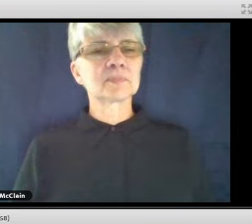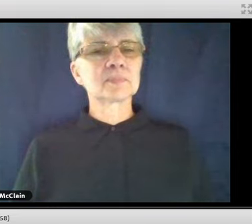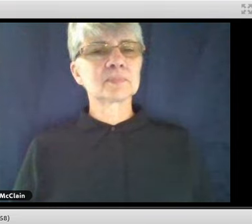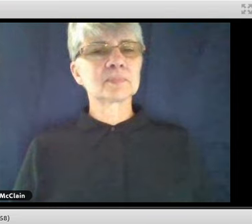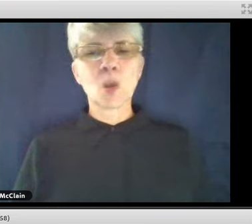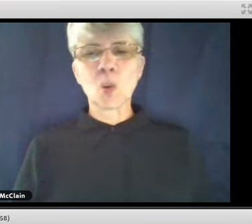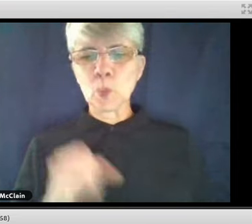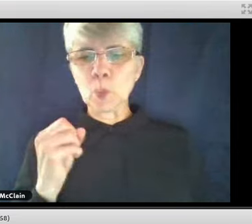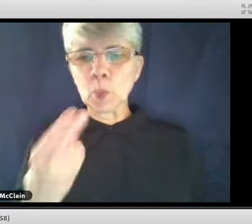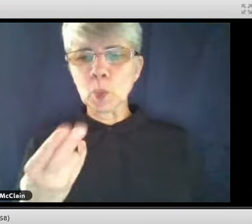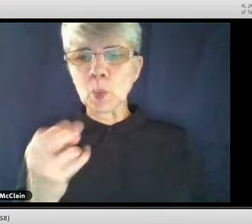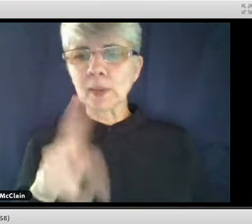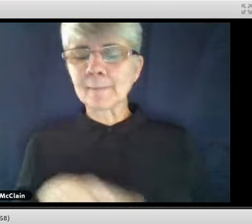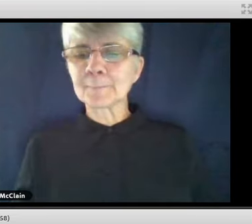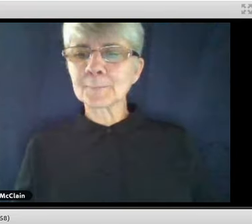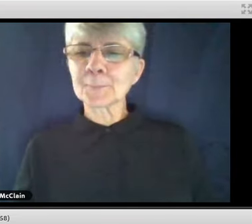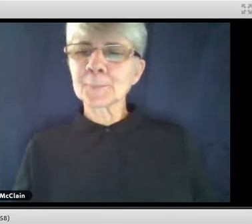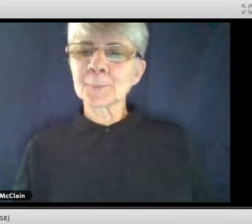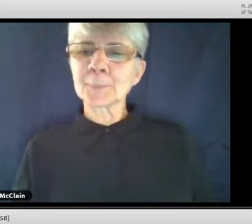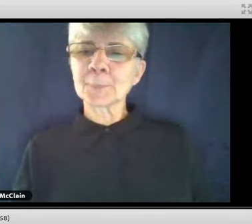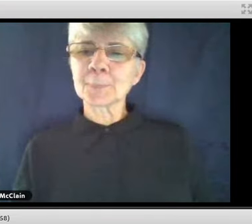Ooh,